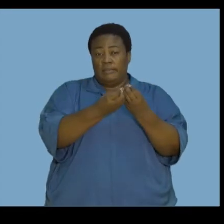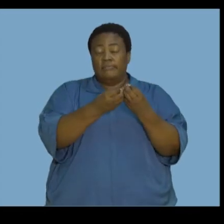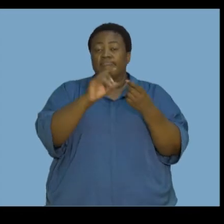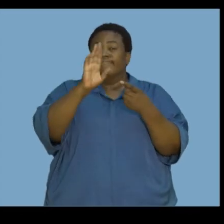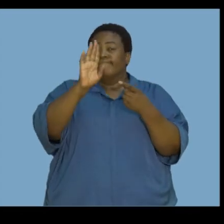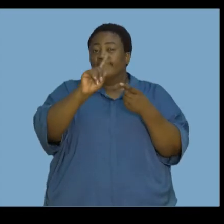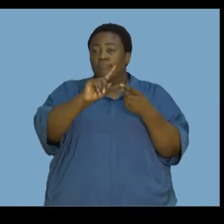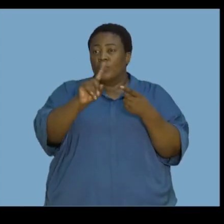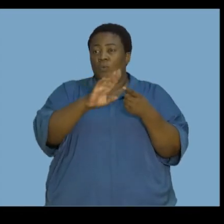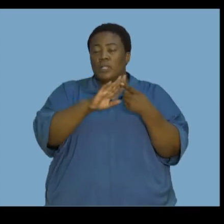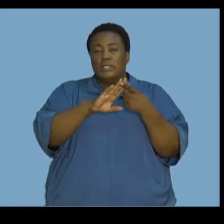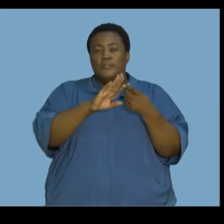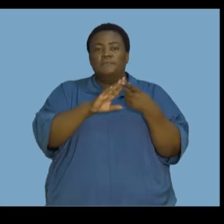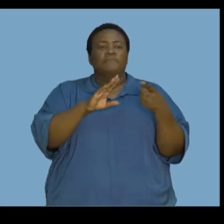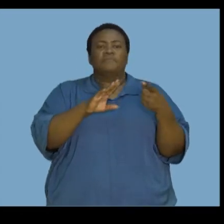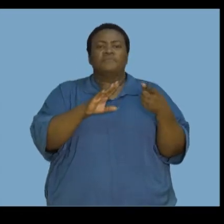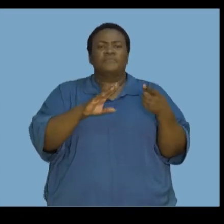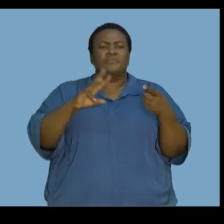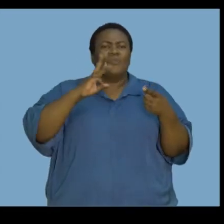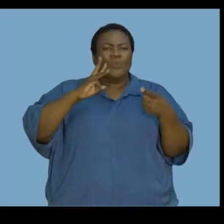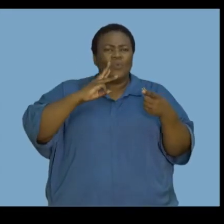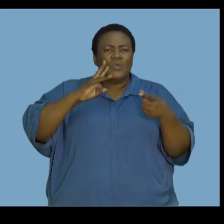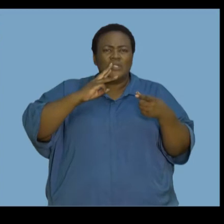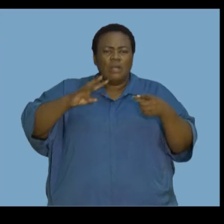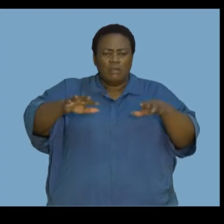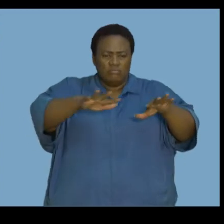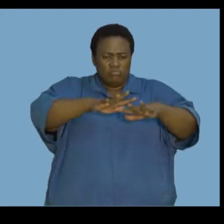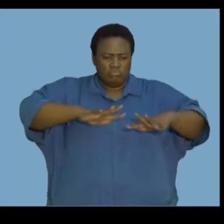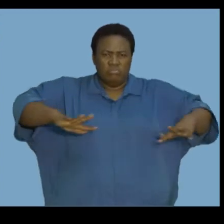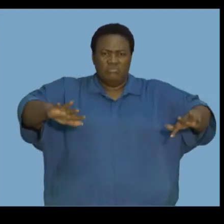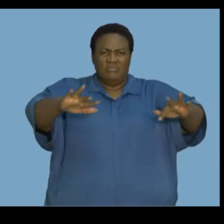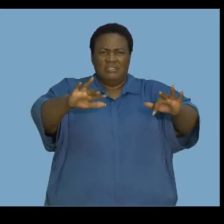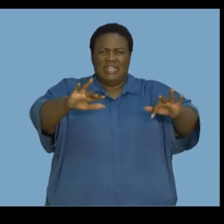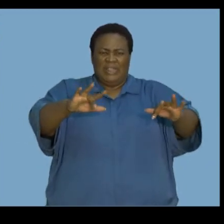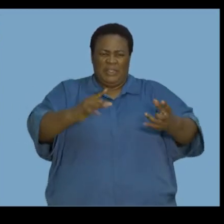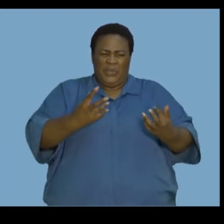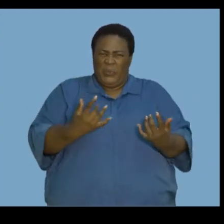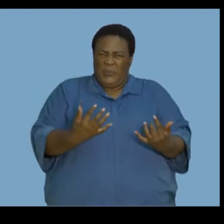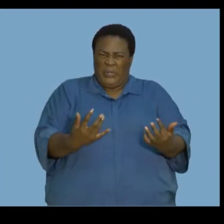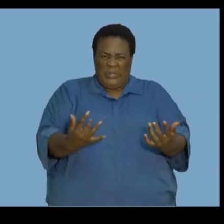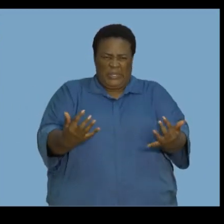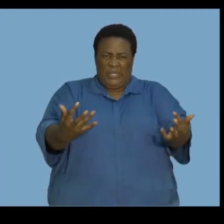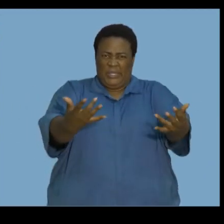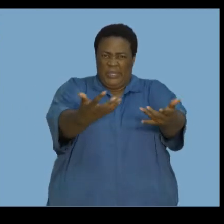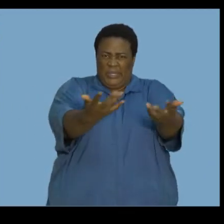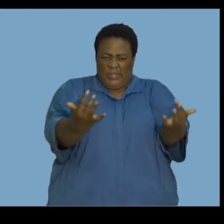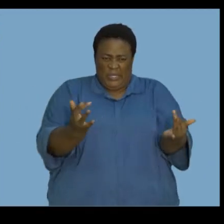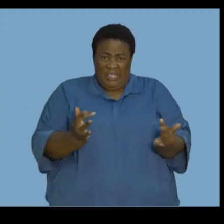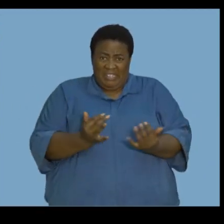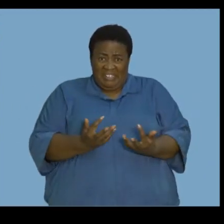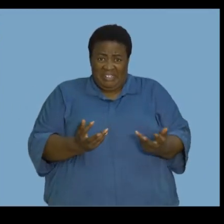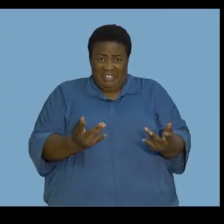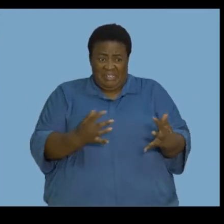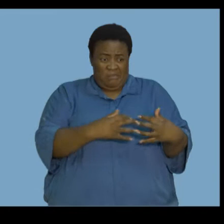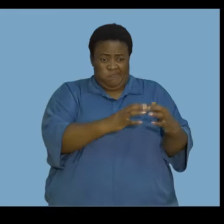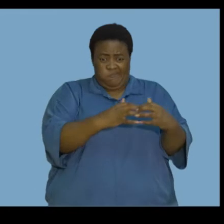of eutrophication. So when we talk of eutrophication, we're talking about the buildup of nitrates in water bodies and